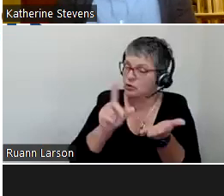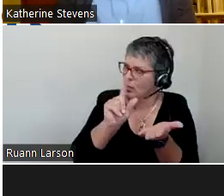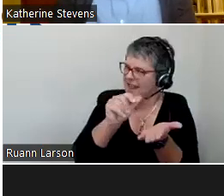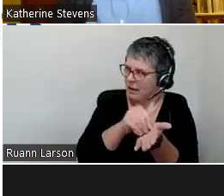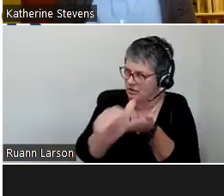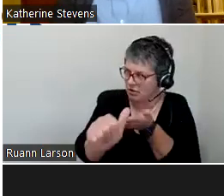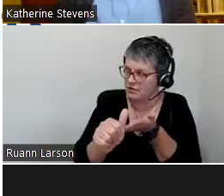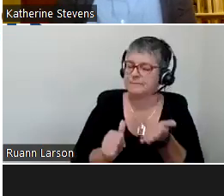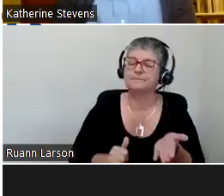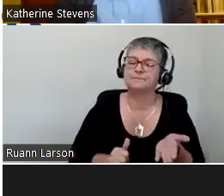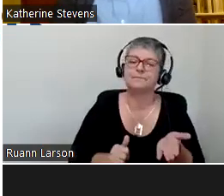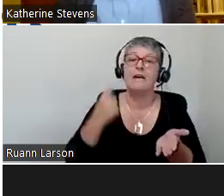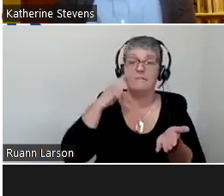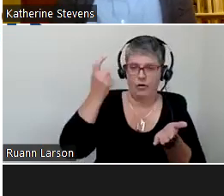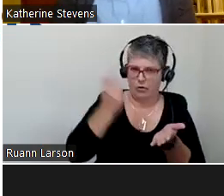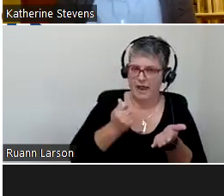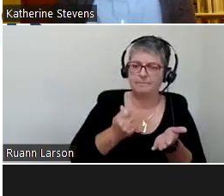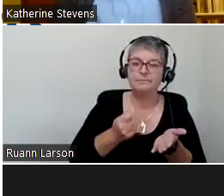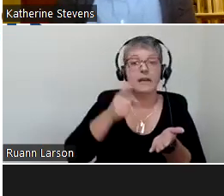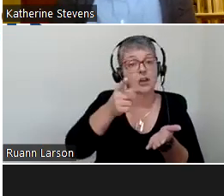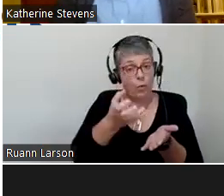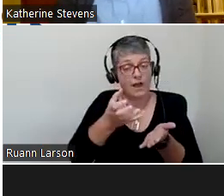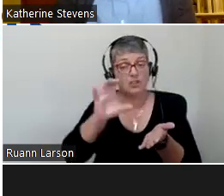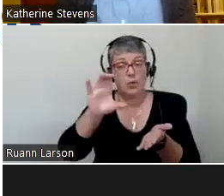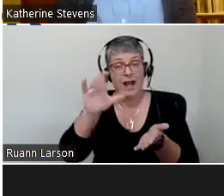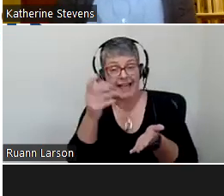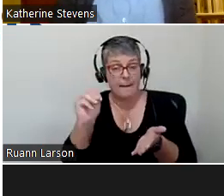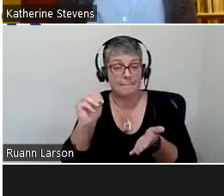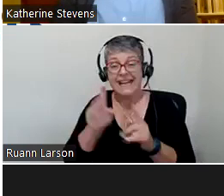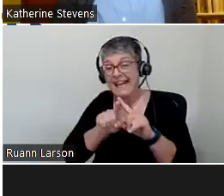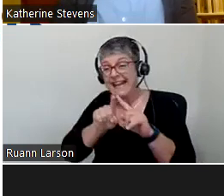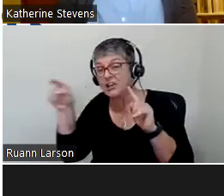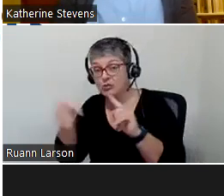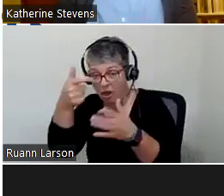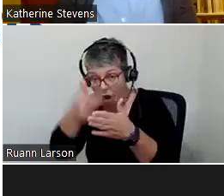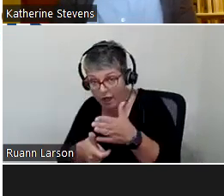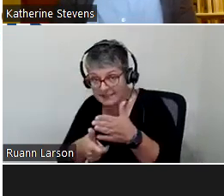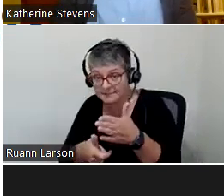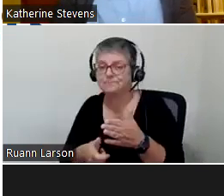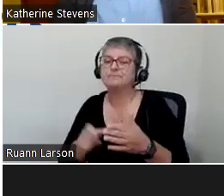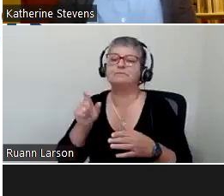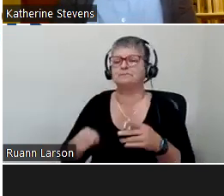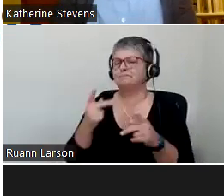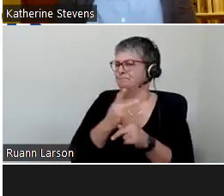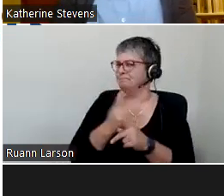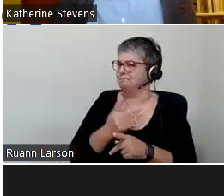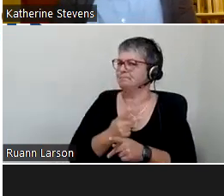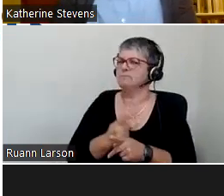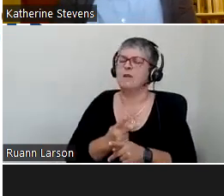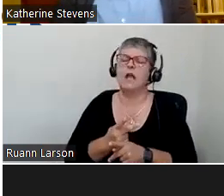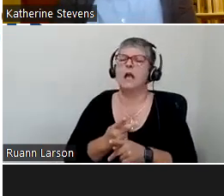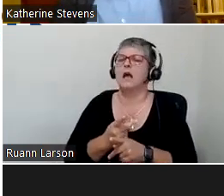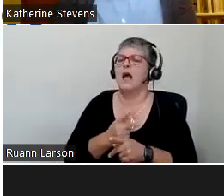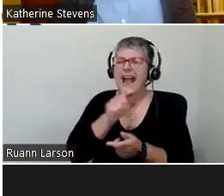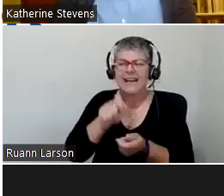$20,000, and you do want to claim those indirect costs, you have to do a little calculation to figure out, you know, exactly what